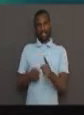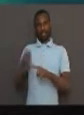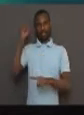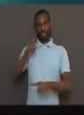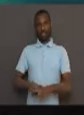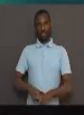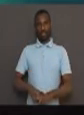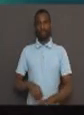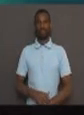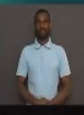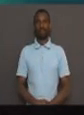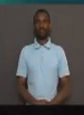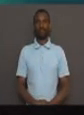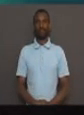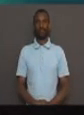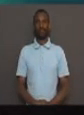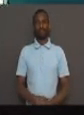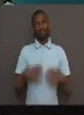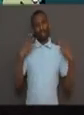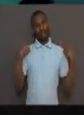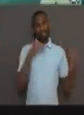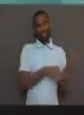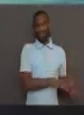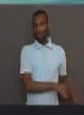Let's get back to our lesson.